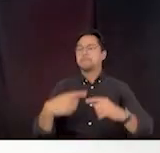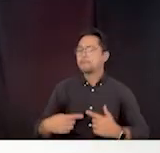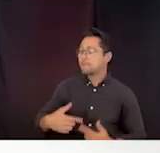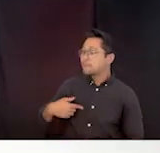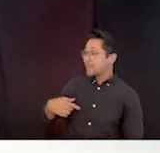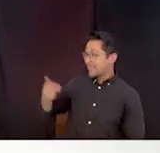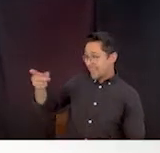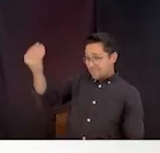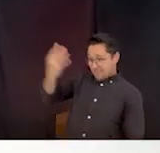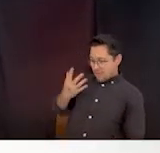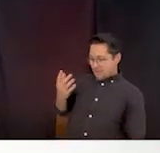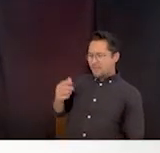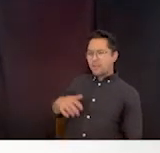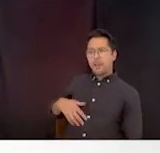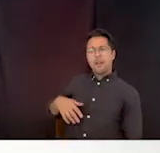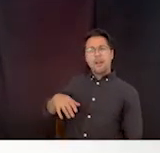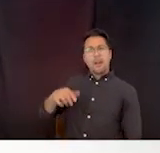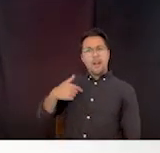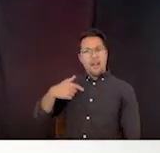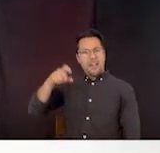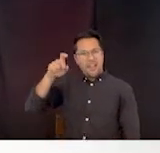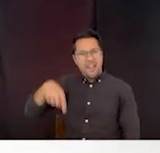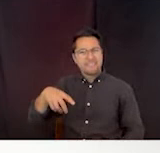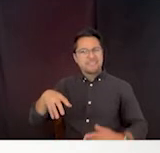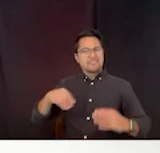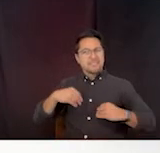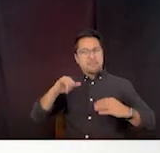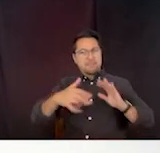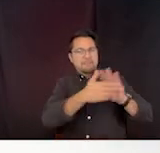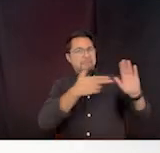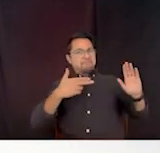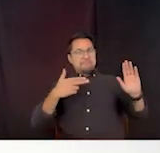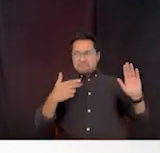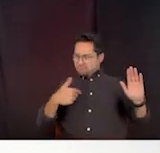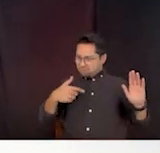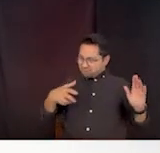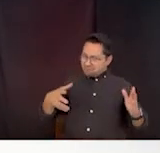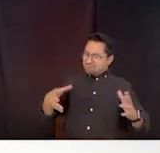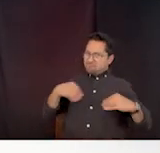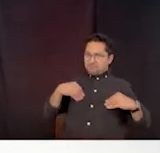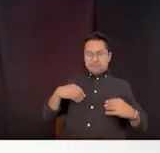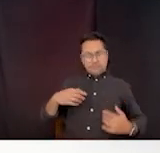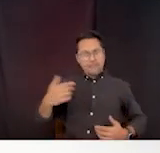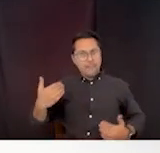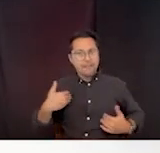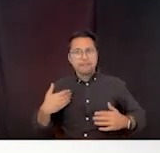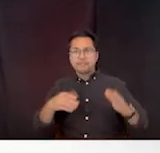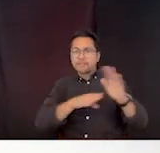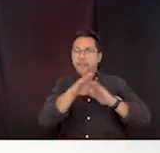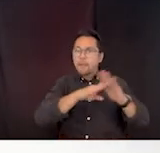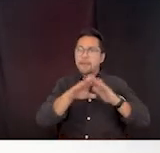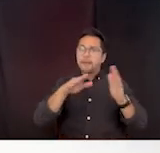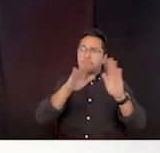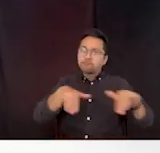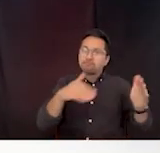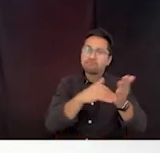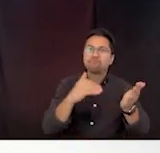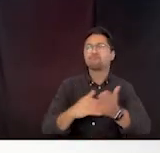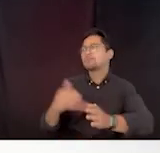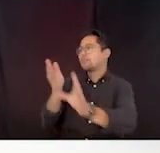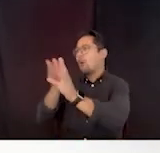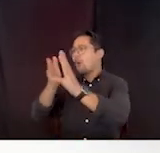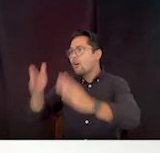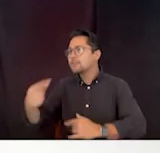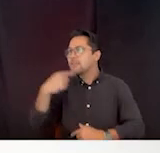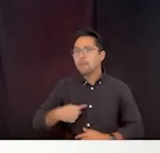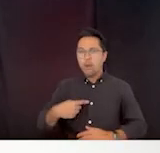heard that, and I have to accept that diagnosis. I've had, developmental pediatricians and psychologists and all these professionals tell me